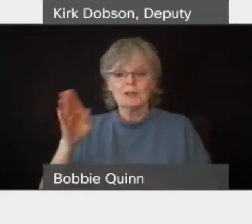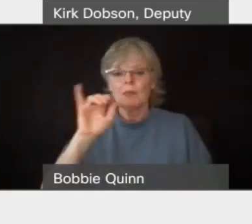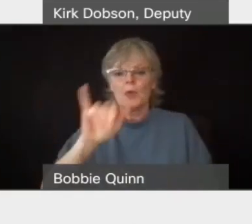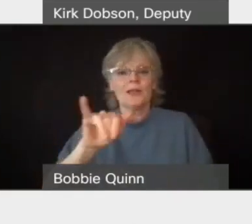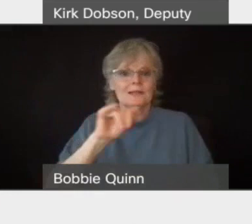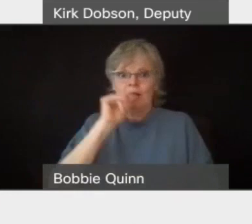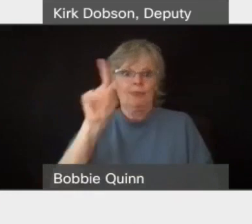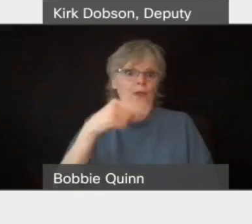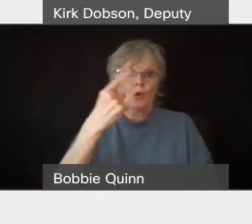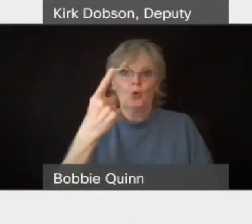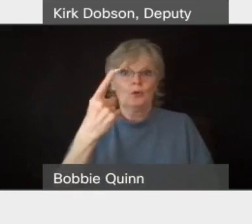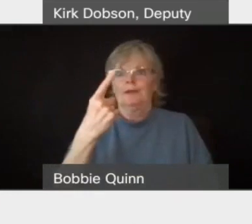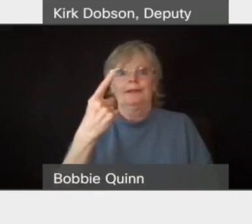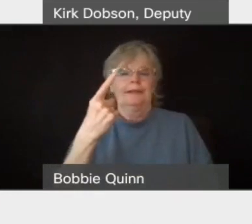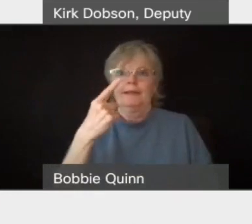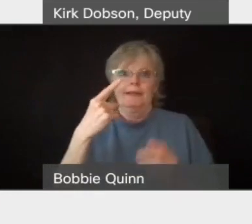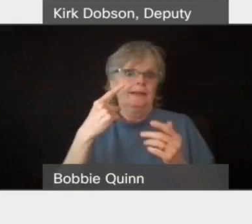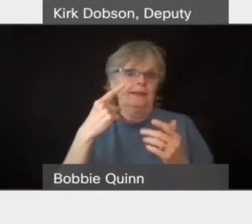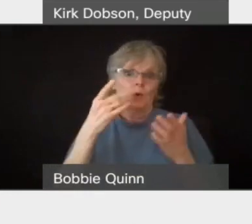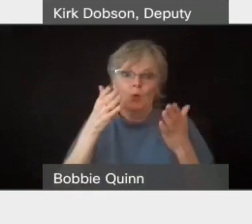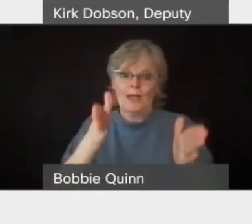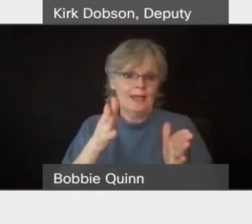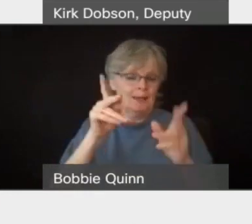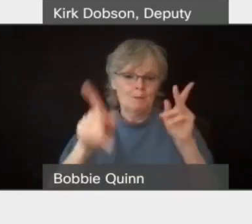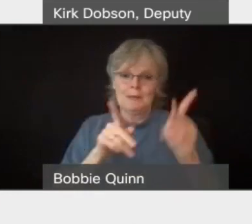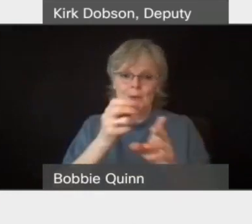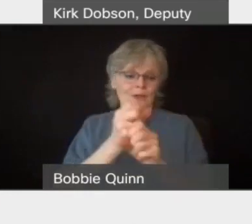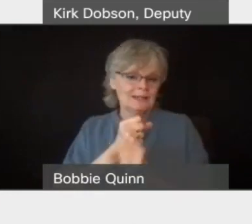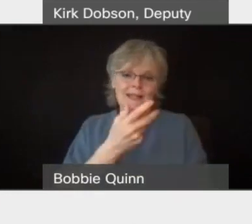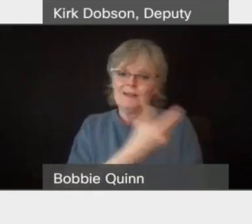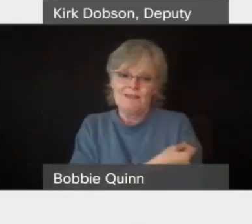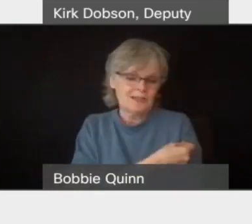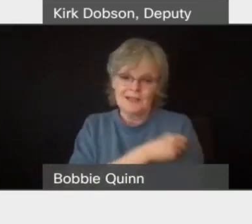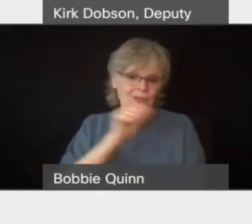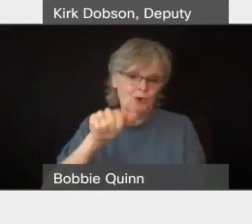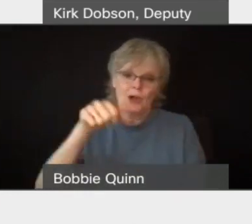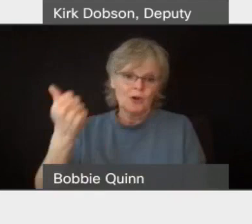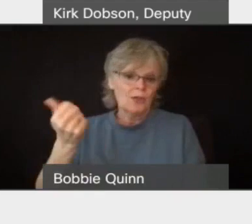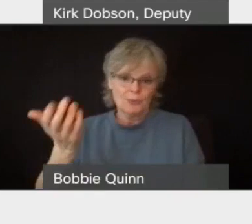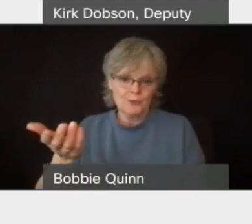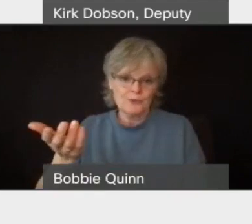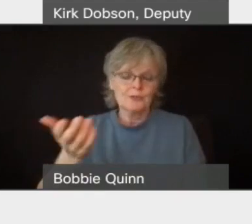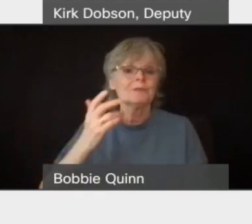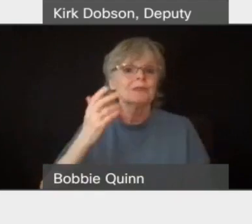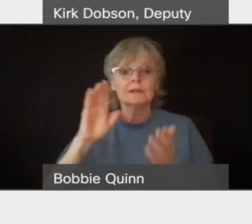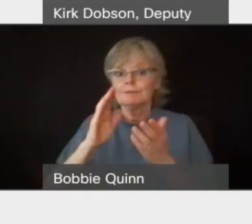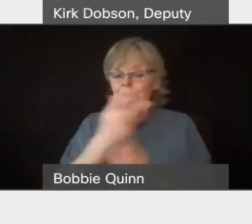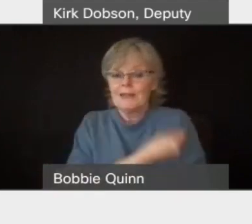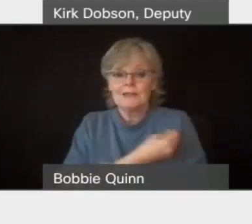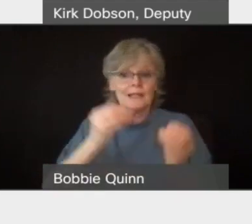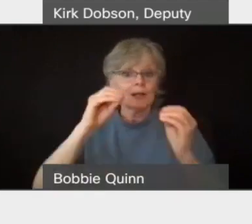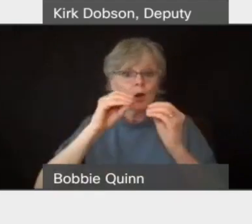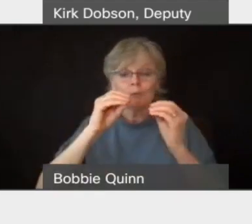only way that people can obtain a vaccine. And vaccine is becoming more available.